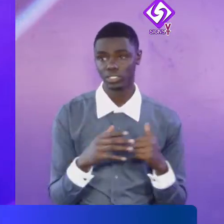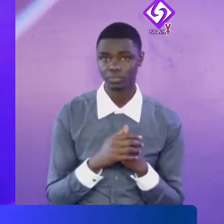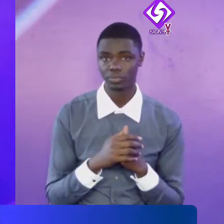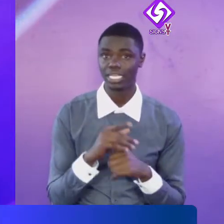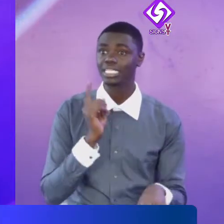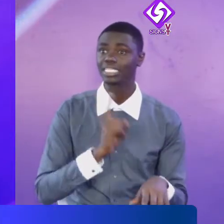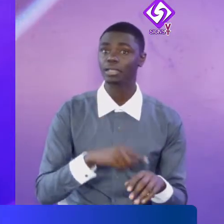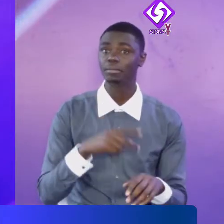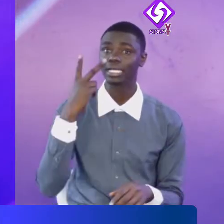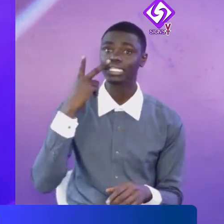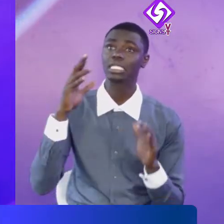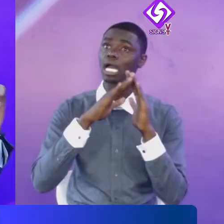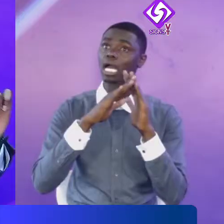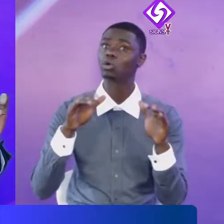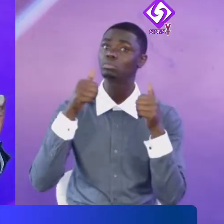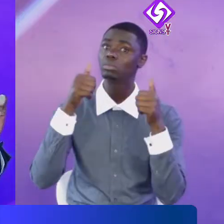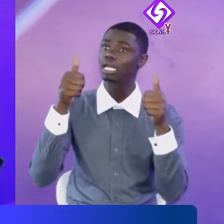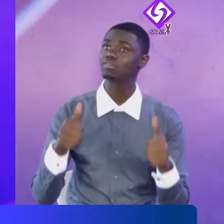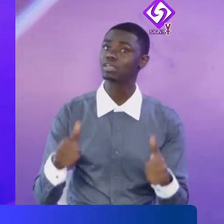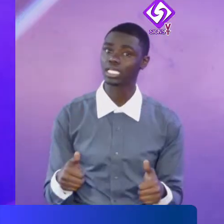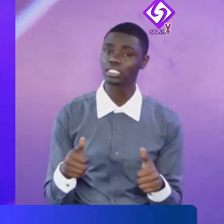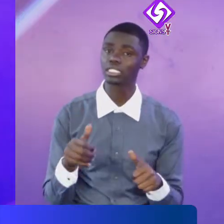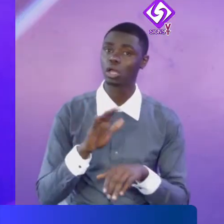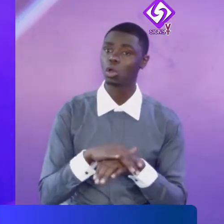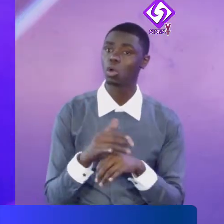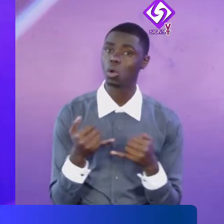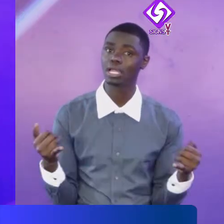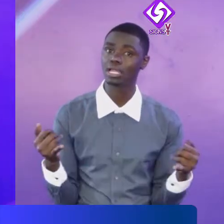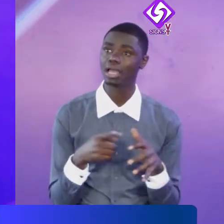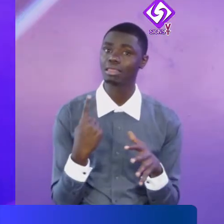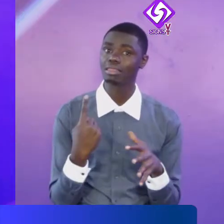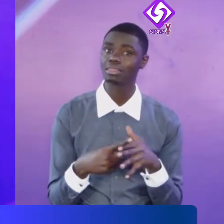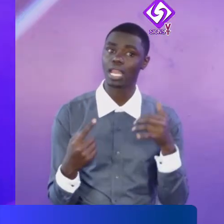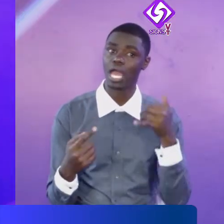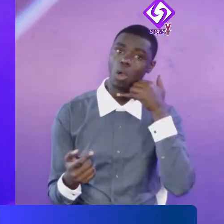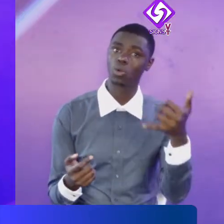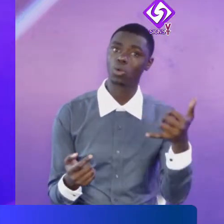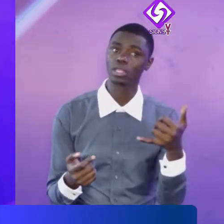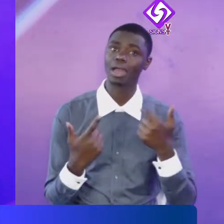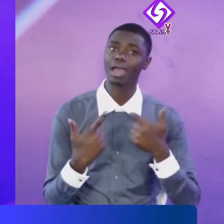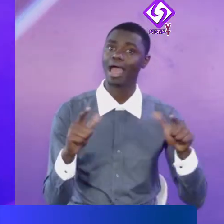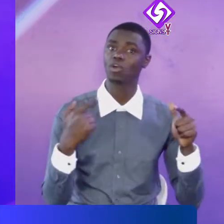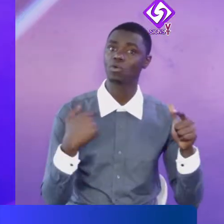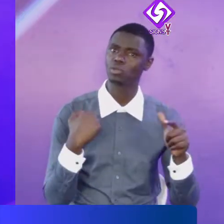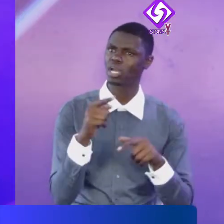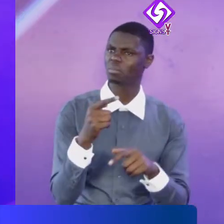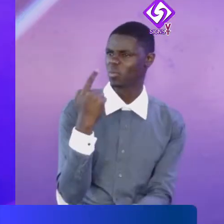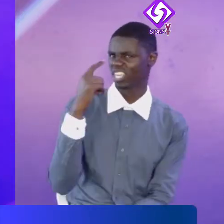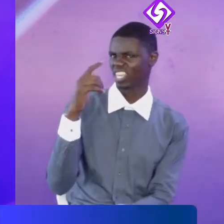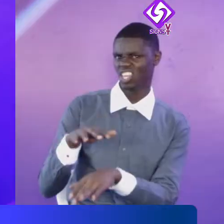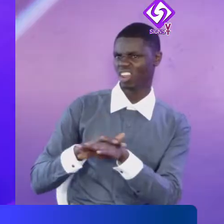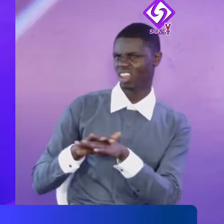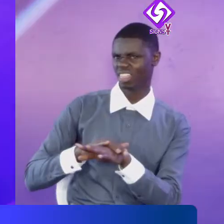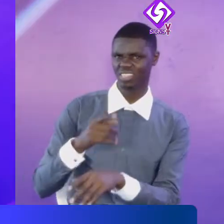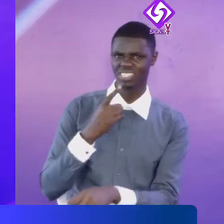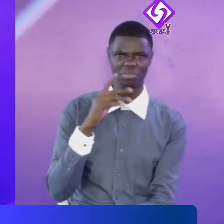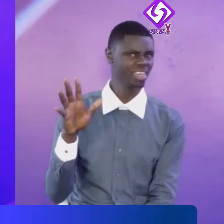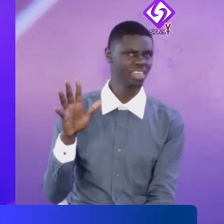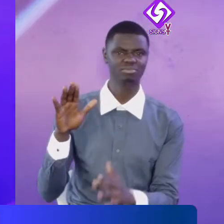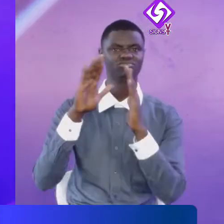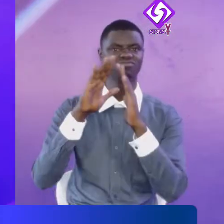see a house being advertised online, then I call them, they allow me to come. When they see my skin, they say, "Iyo nyumba